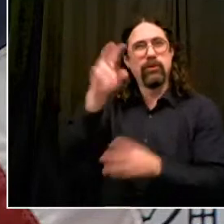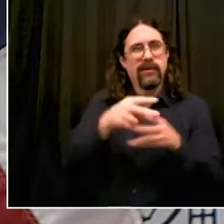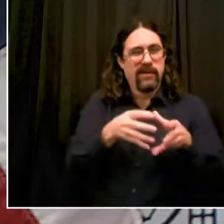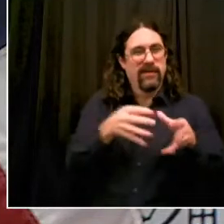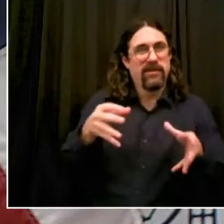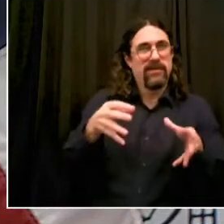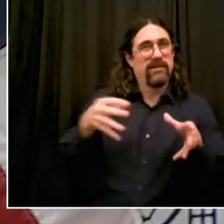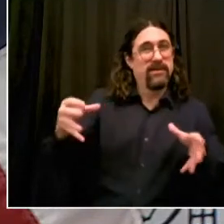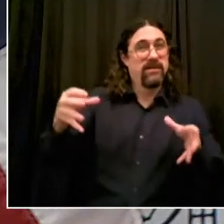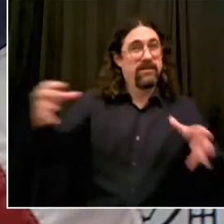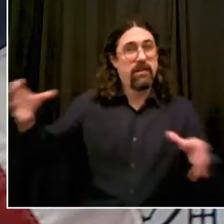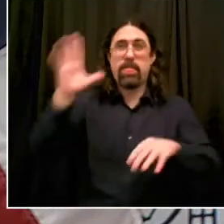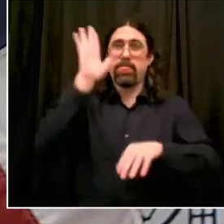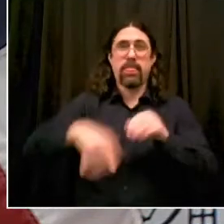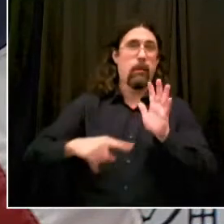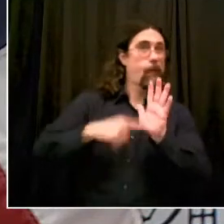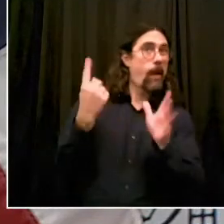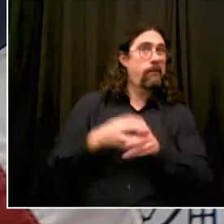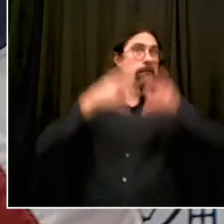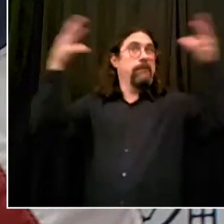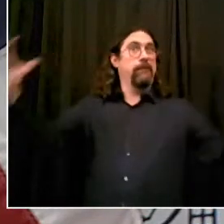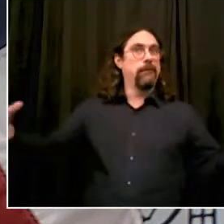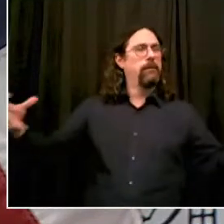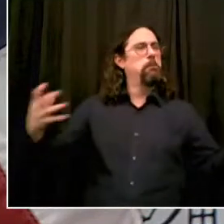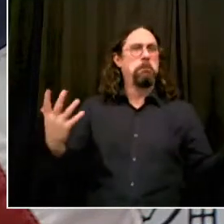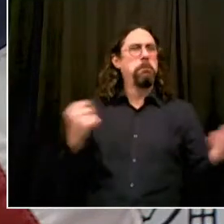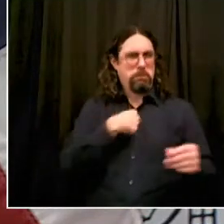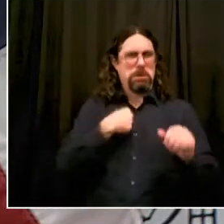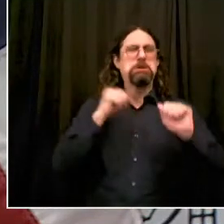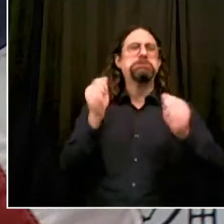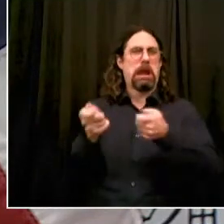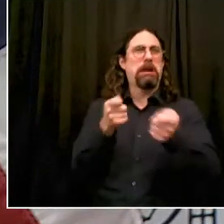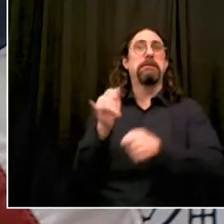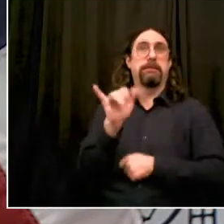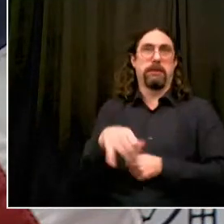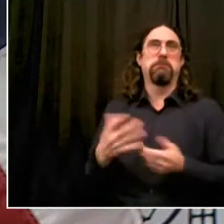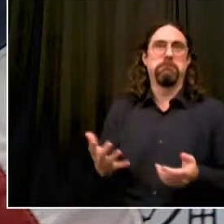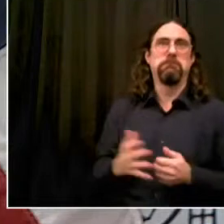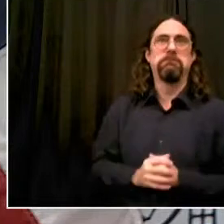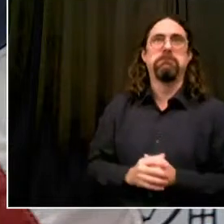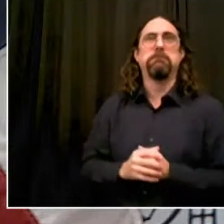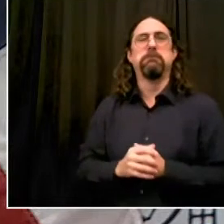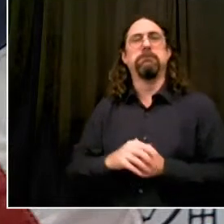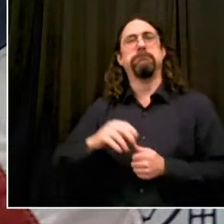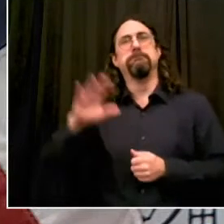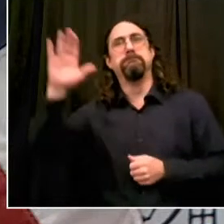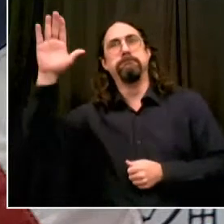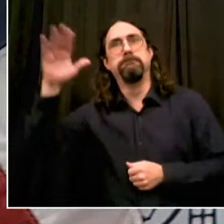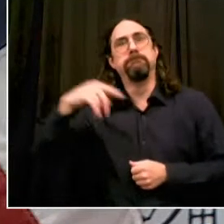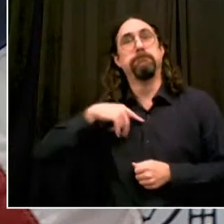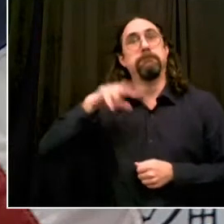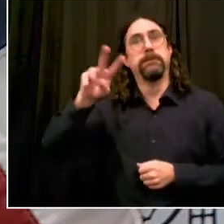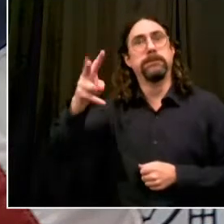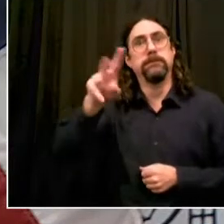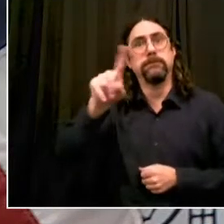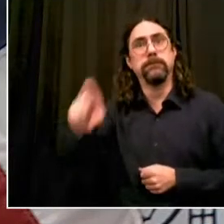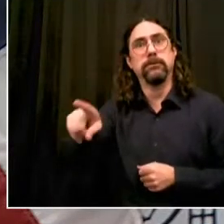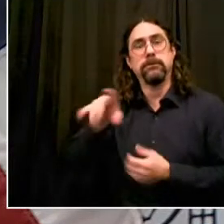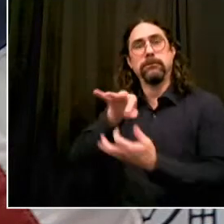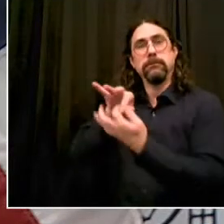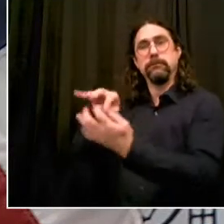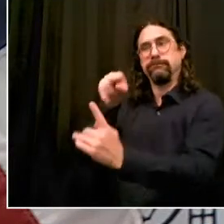Okay, and then my other question is also on testing. Will all the students who return the week of December